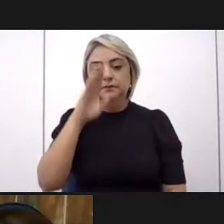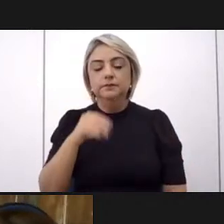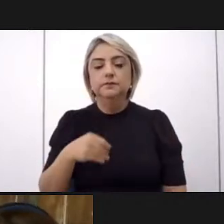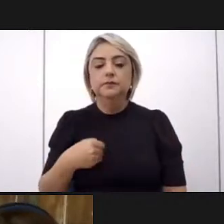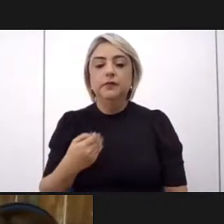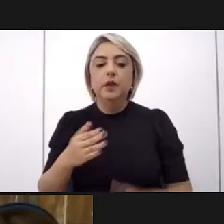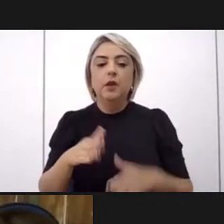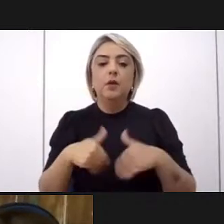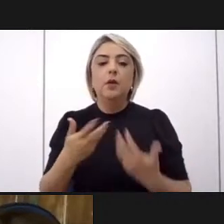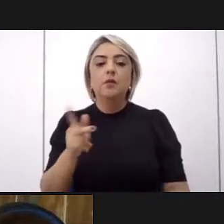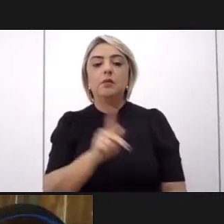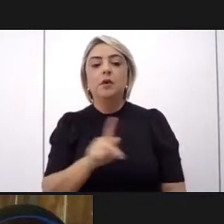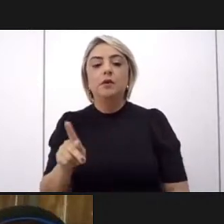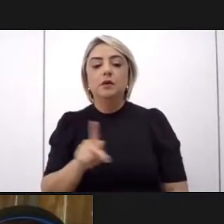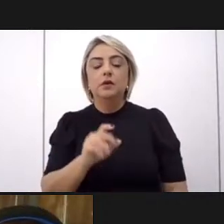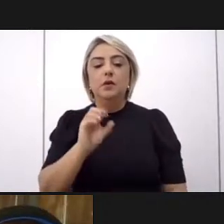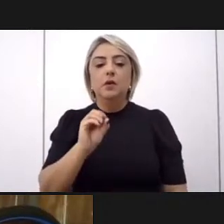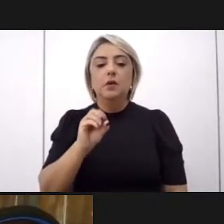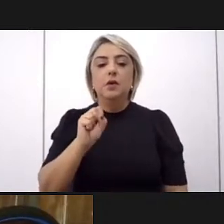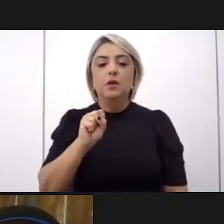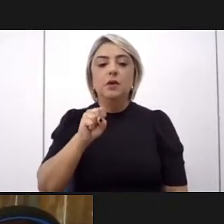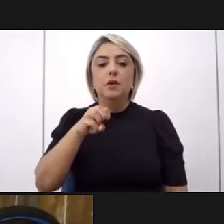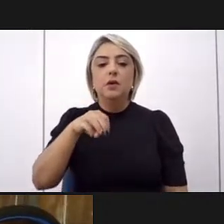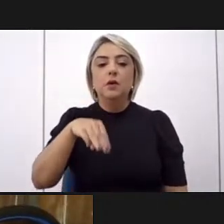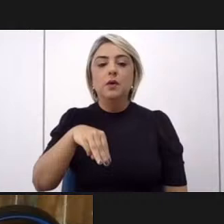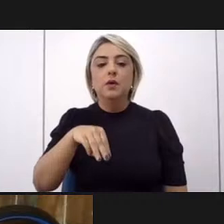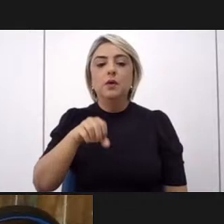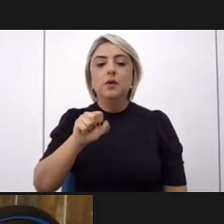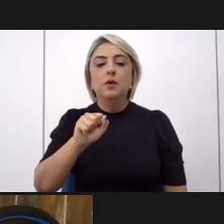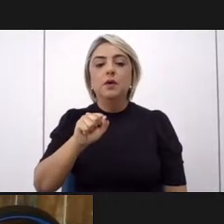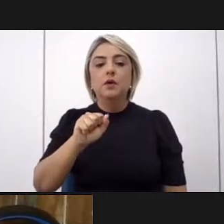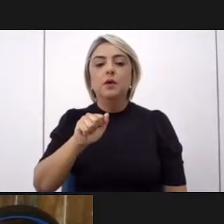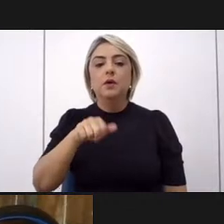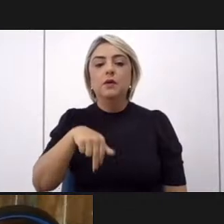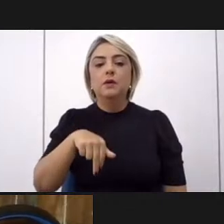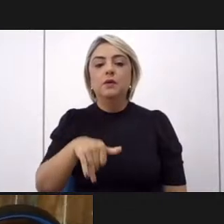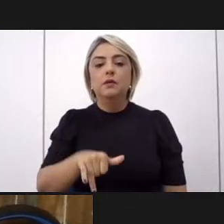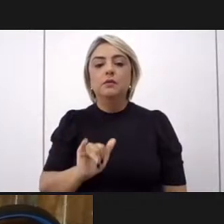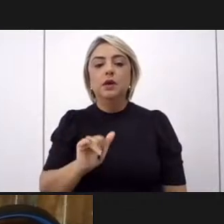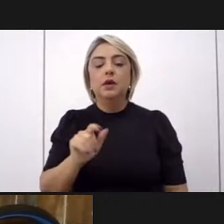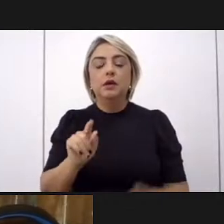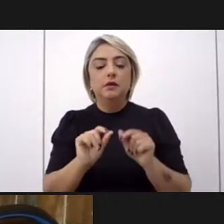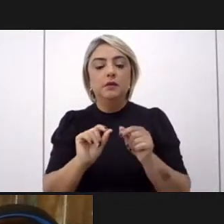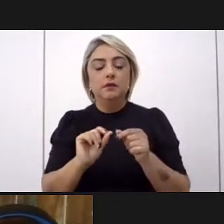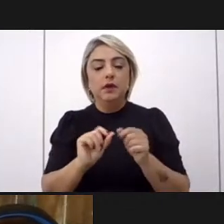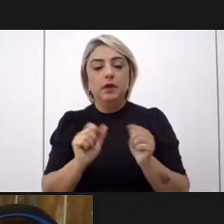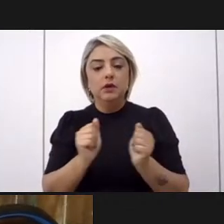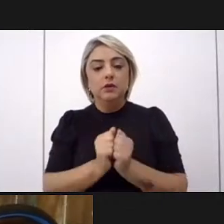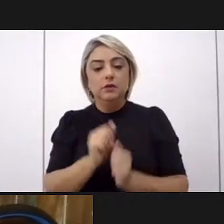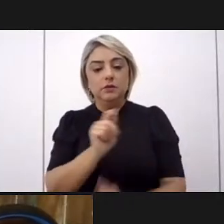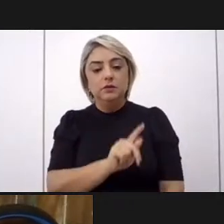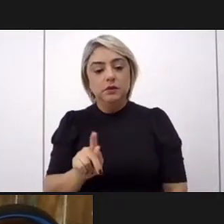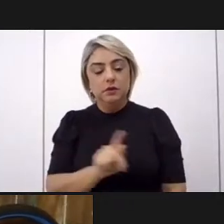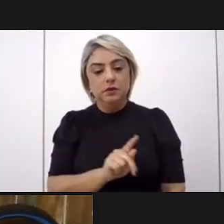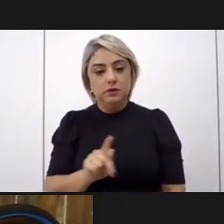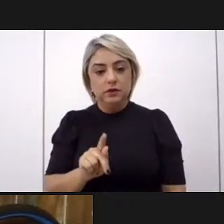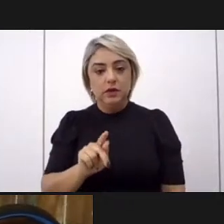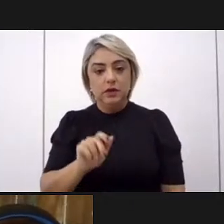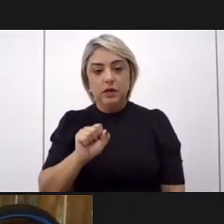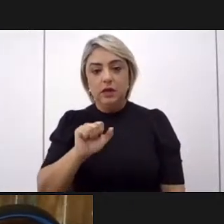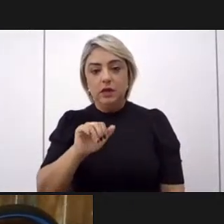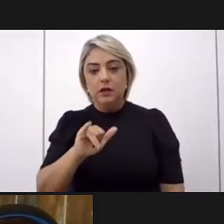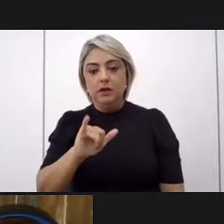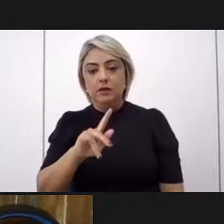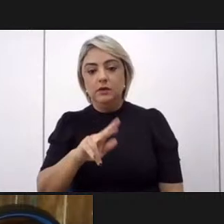held with Professor Fernando Filgueiras and Professor Natalia Koga a seminar on policy